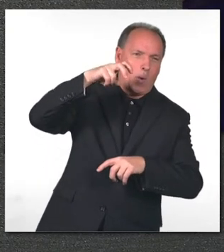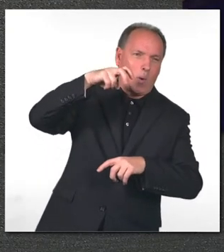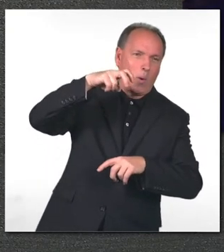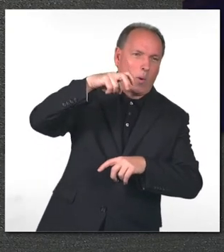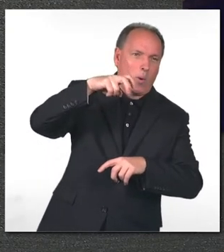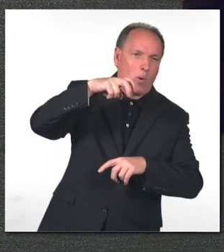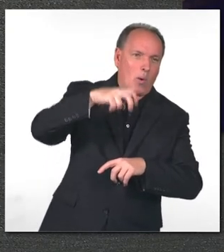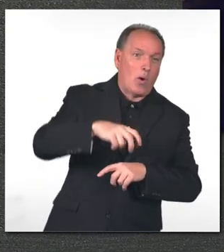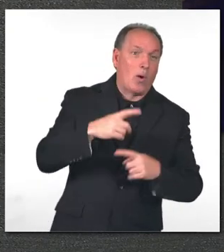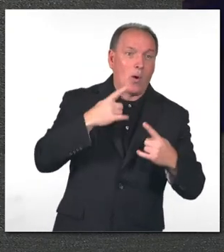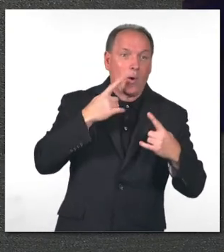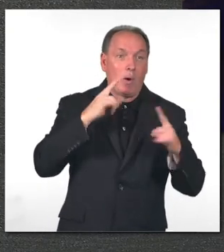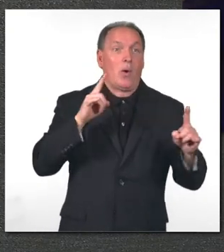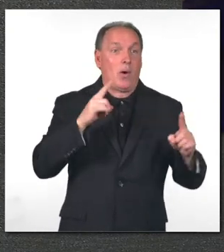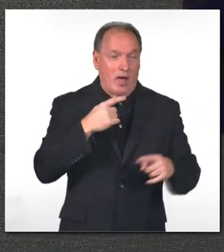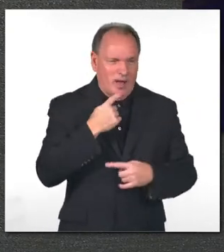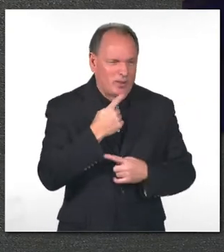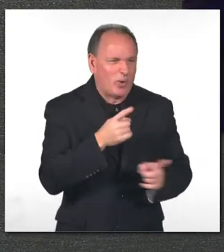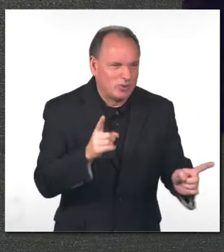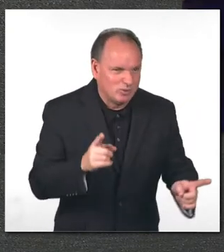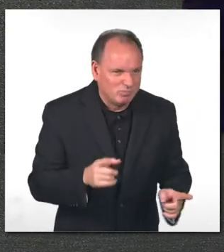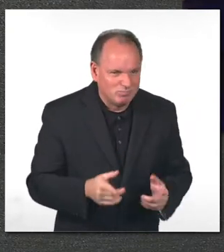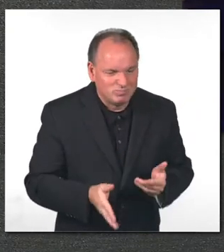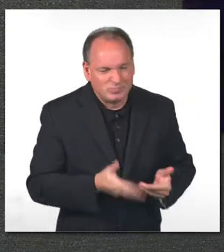Ha! I told you.